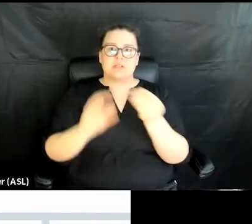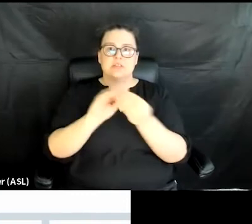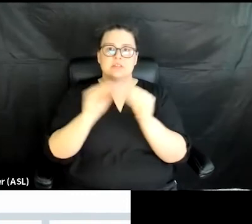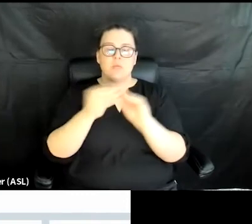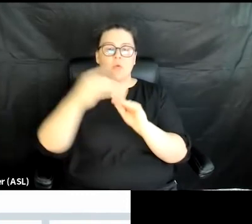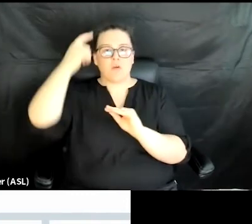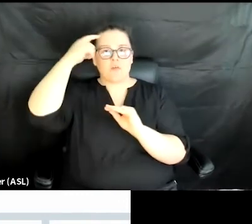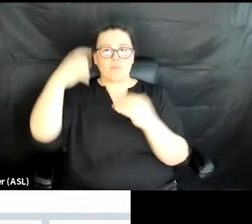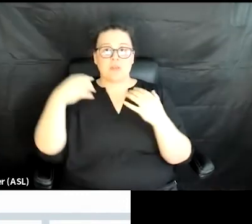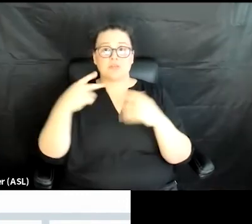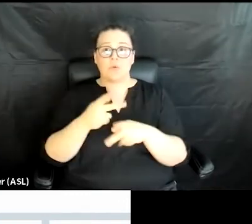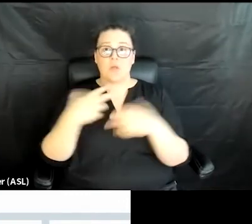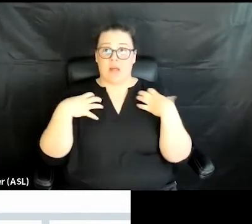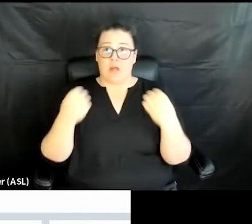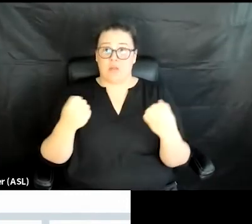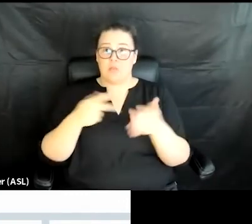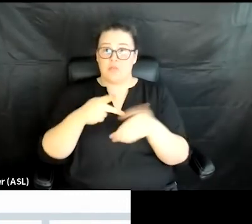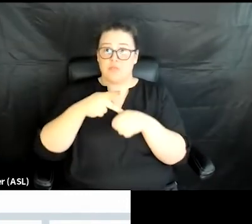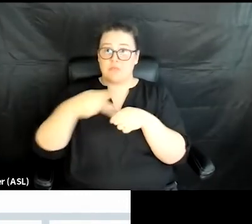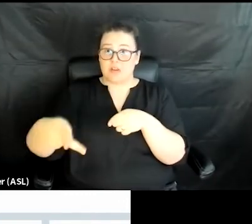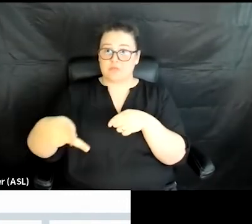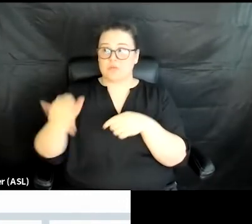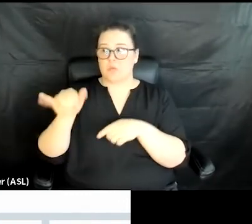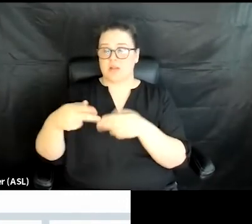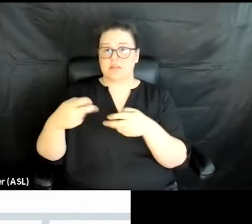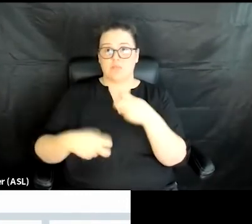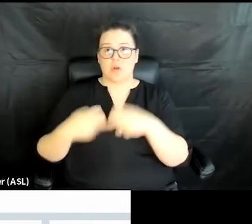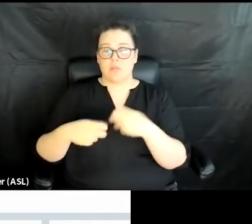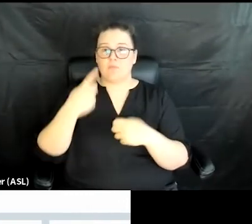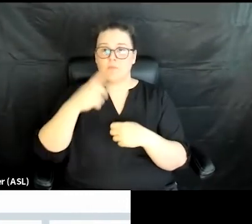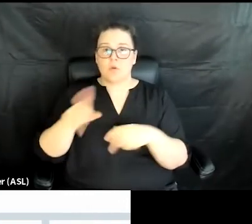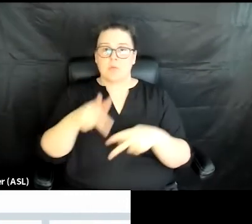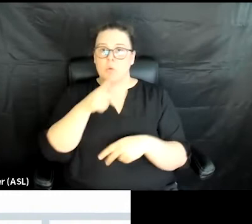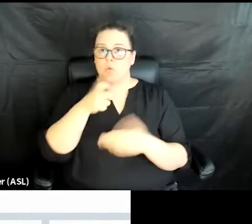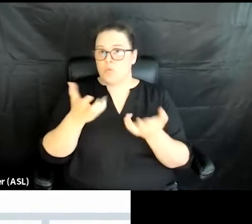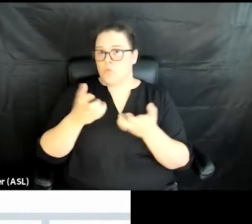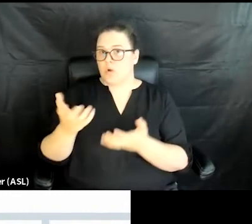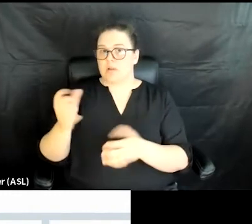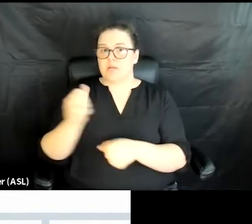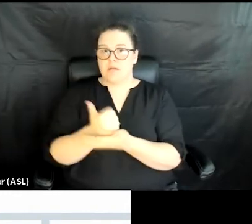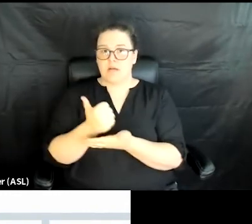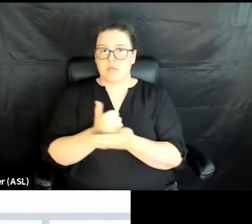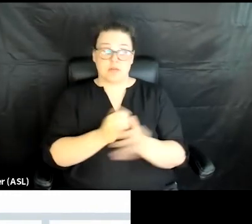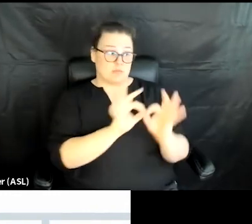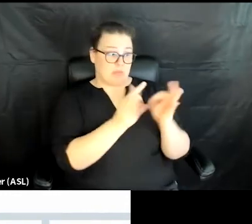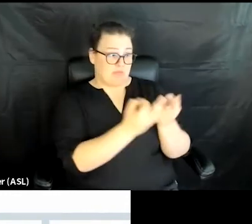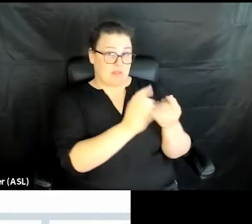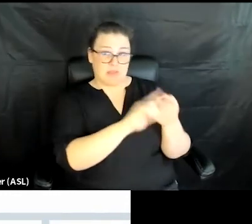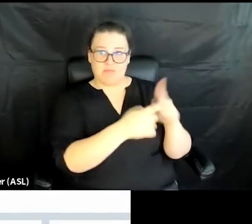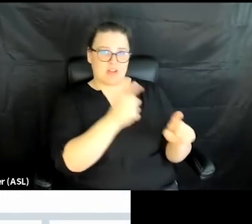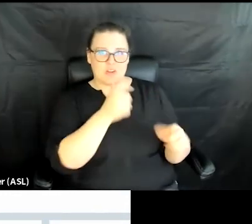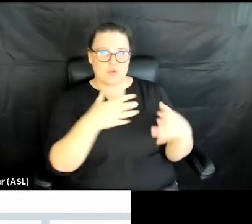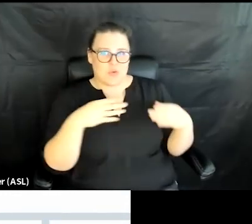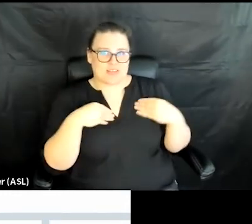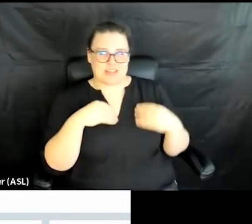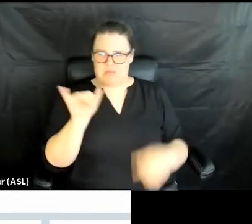health professionals, okay? And that is a problem for people seeking help. Families and friends, sometimes they don't accept the fact that